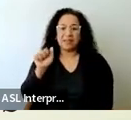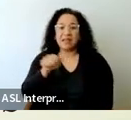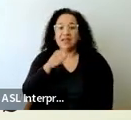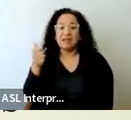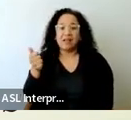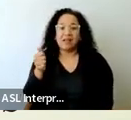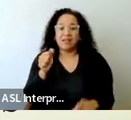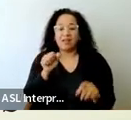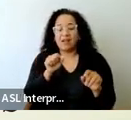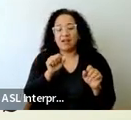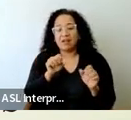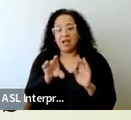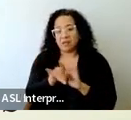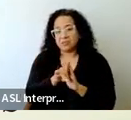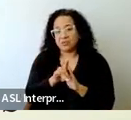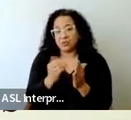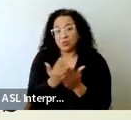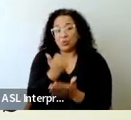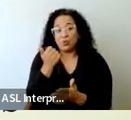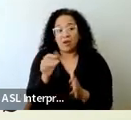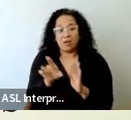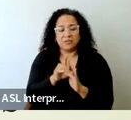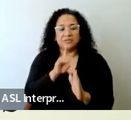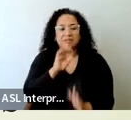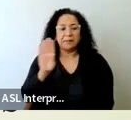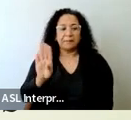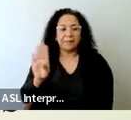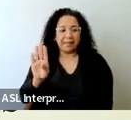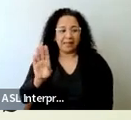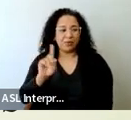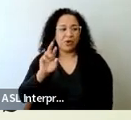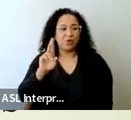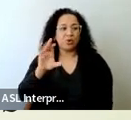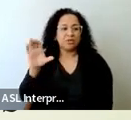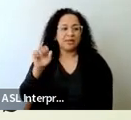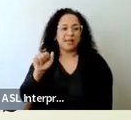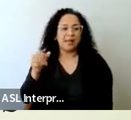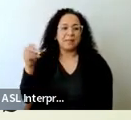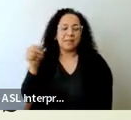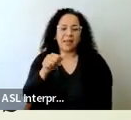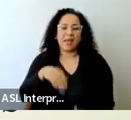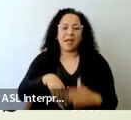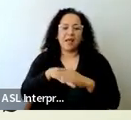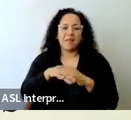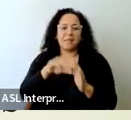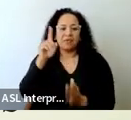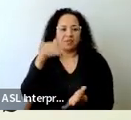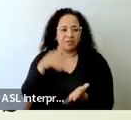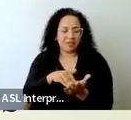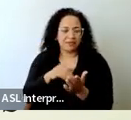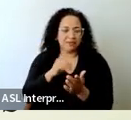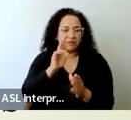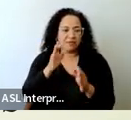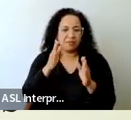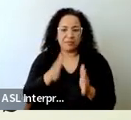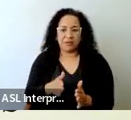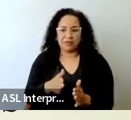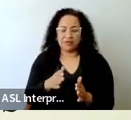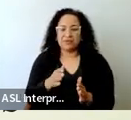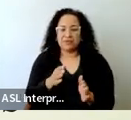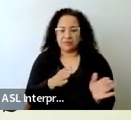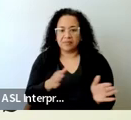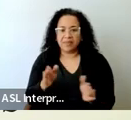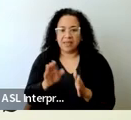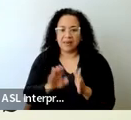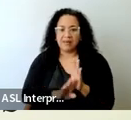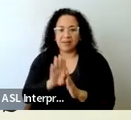option, and this is a newer option, is option B, in which regional center can pay up to $1,000 for the initial person-centered plan development